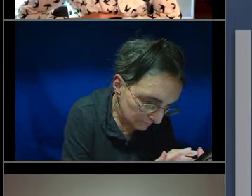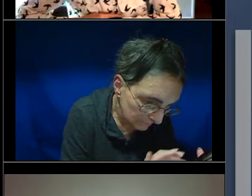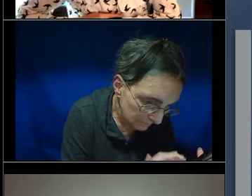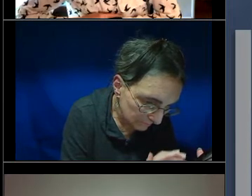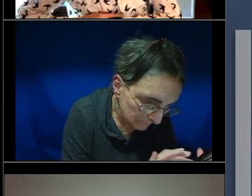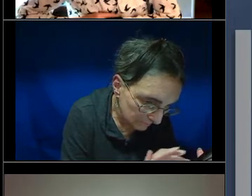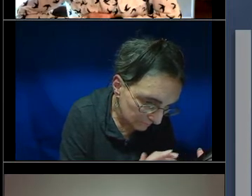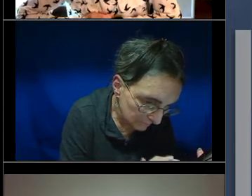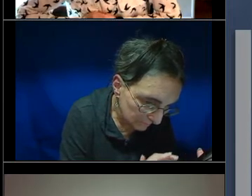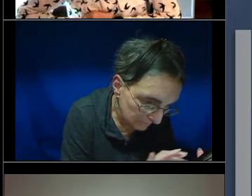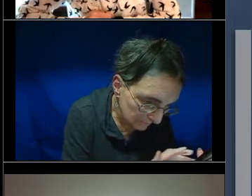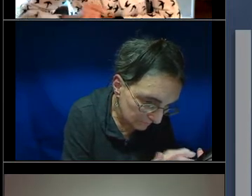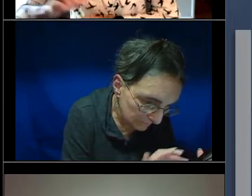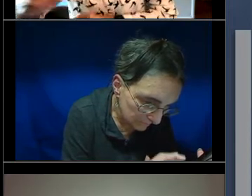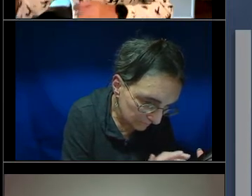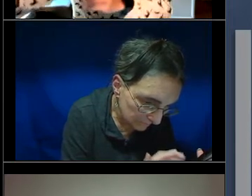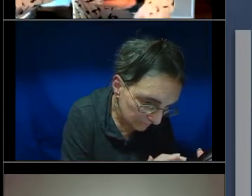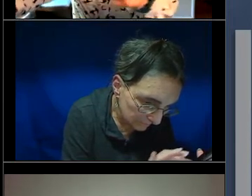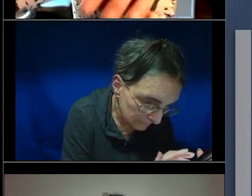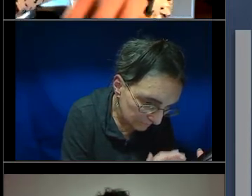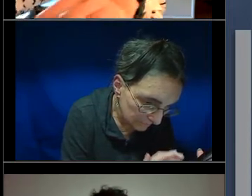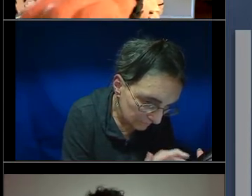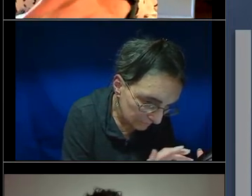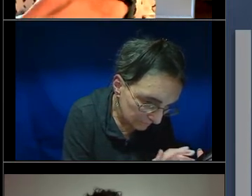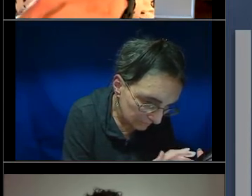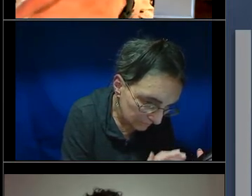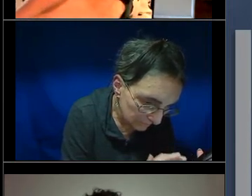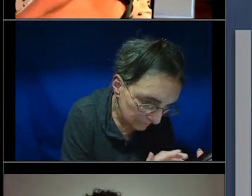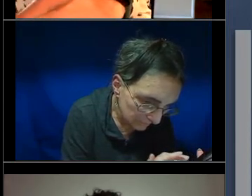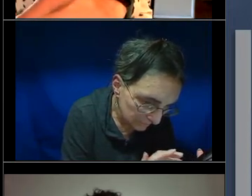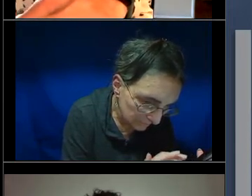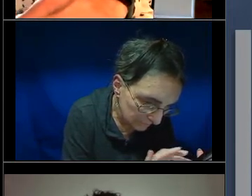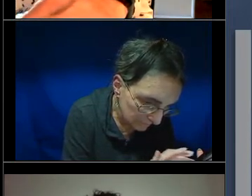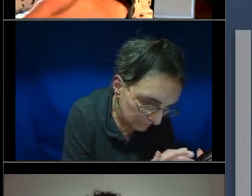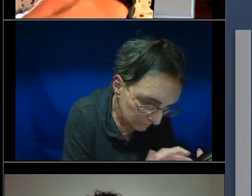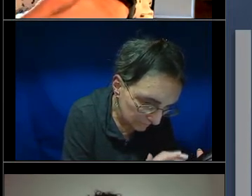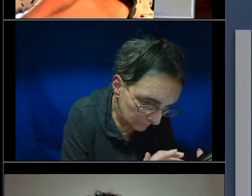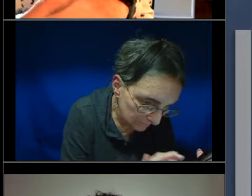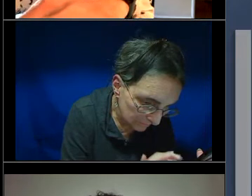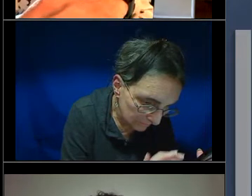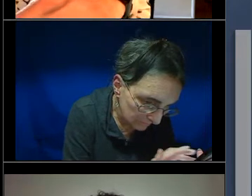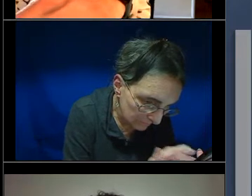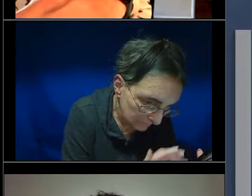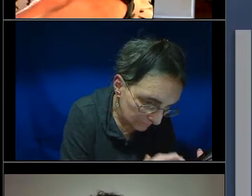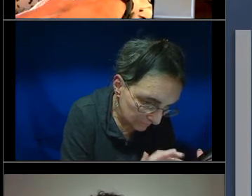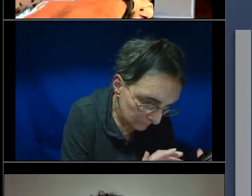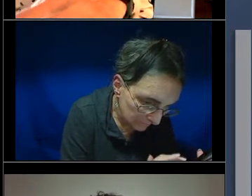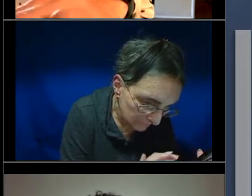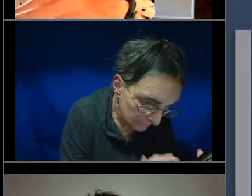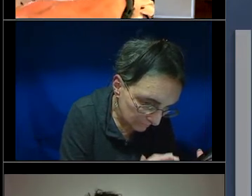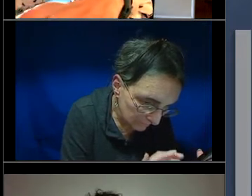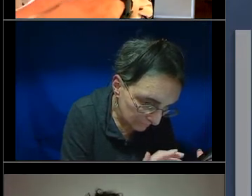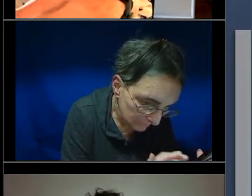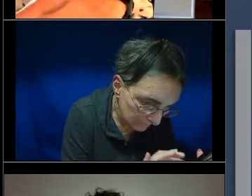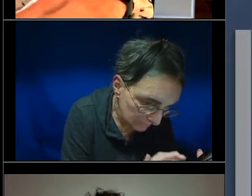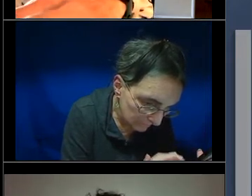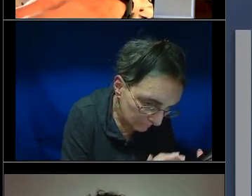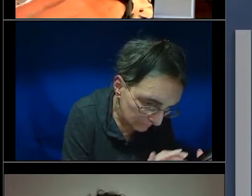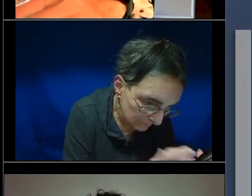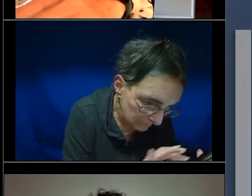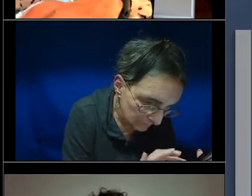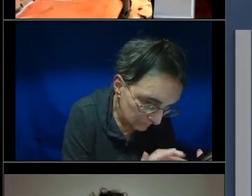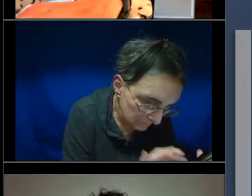uncertainty. We've tried to reach many Caltrans executives as varying degrees of success in negotiating. Leah,